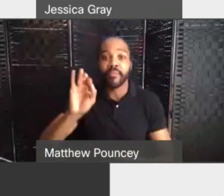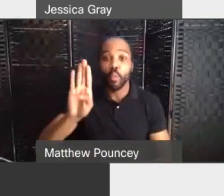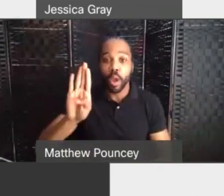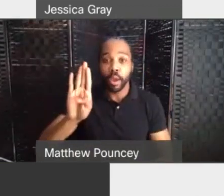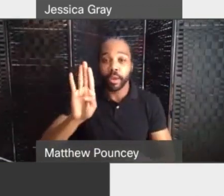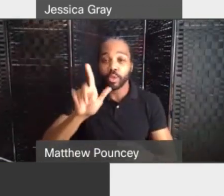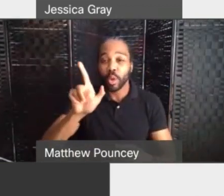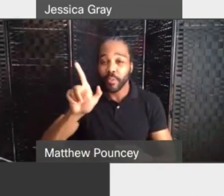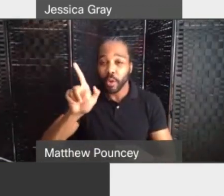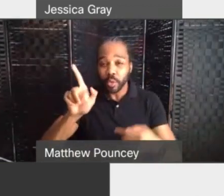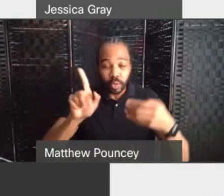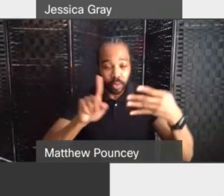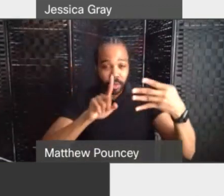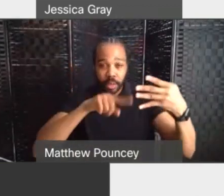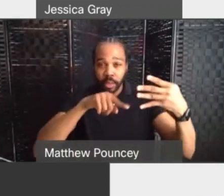21st.